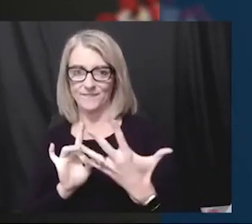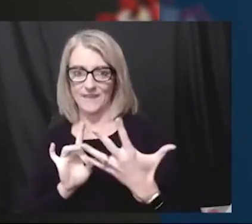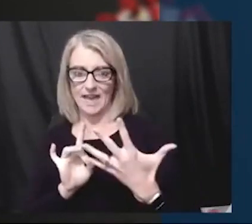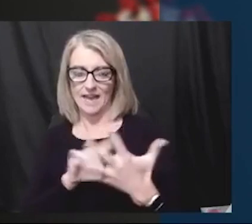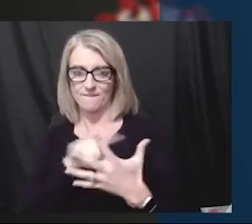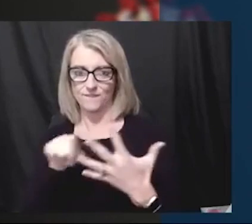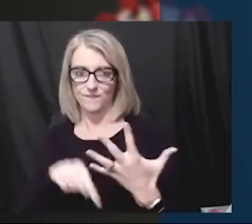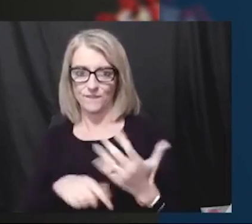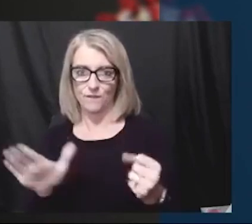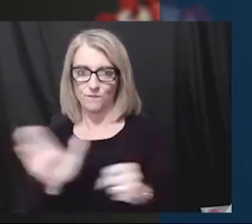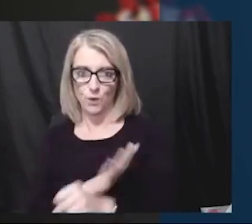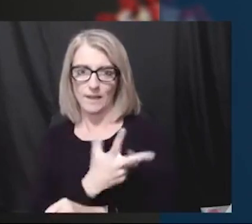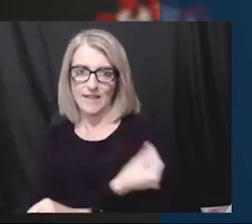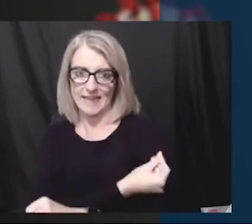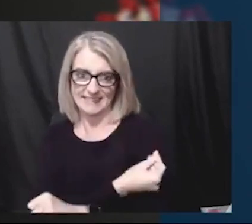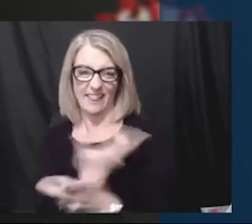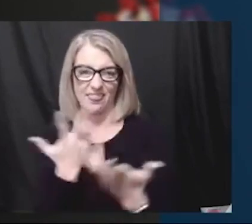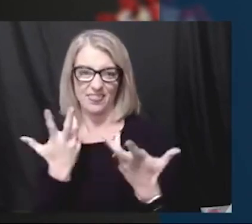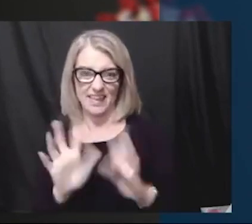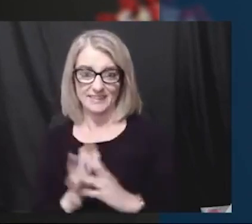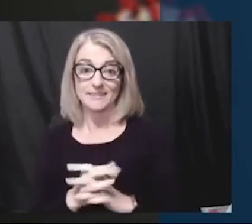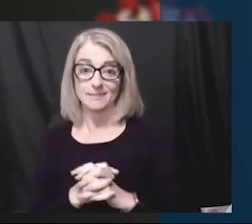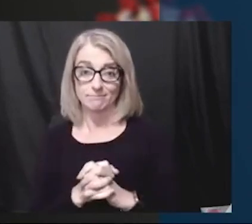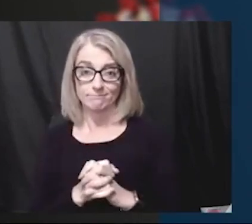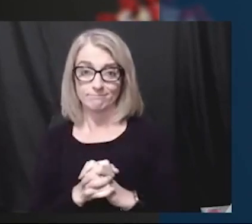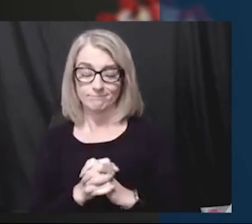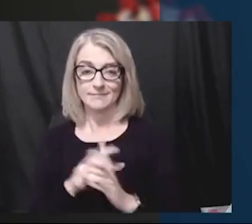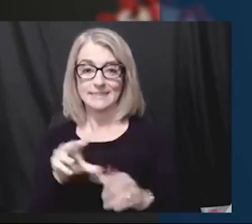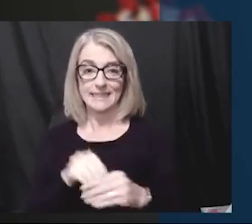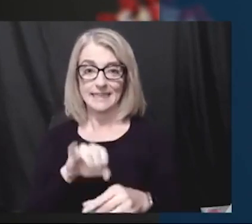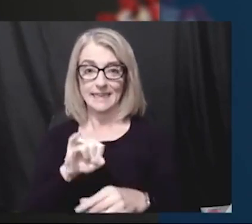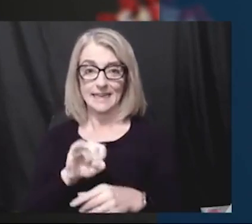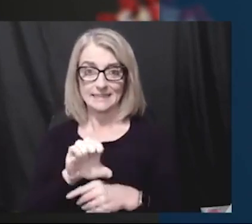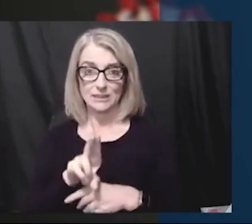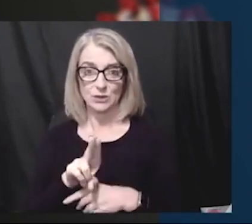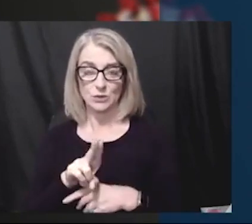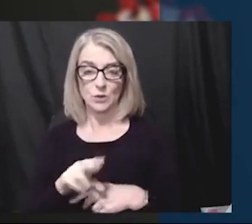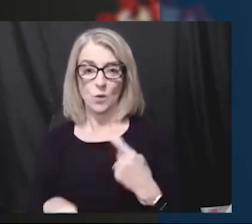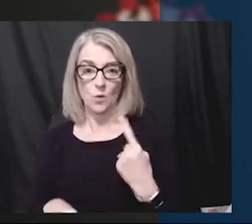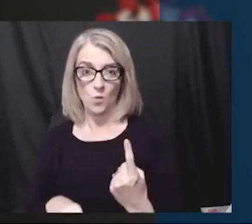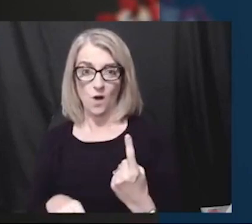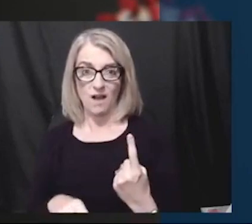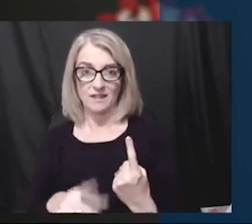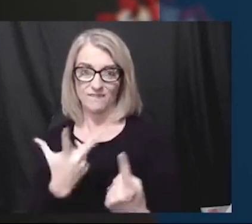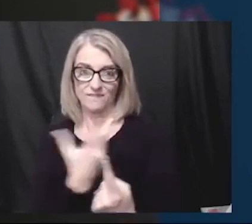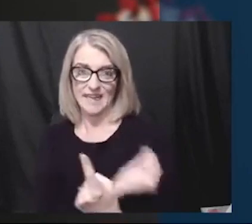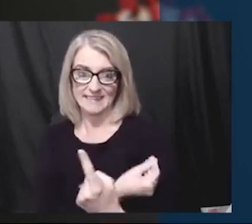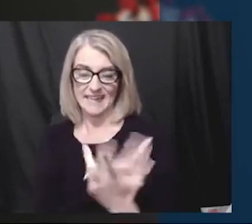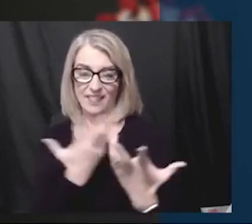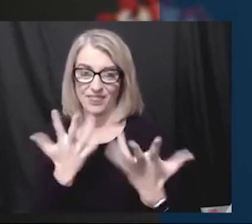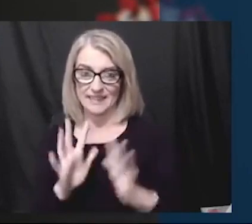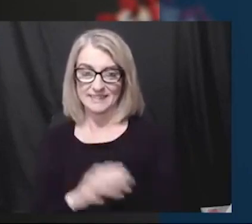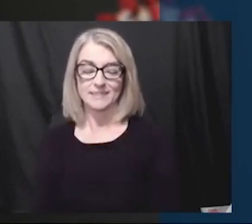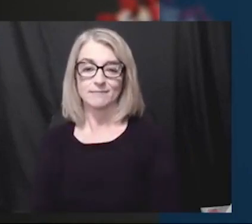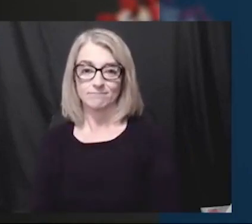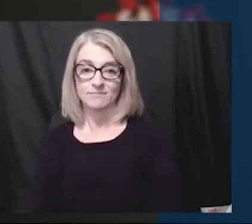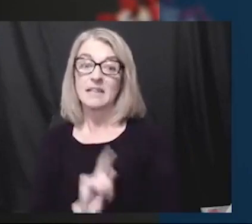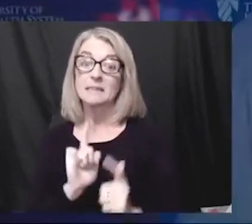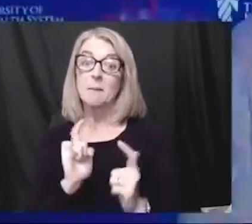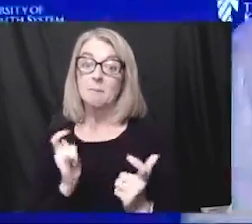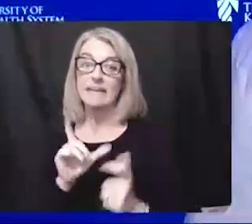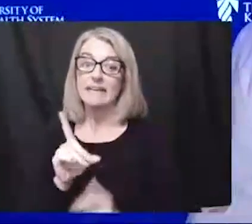in the country? Just think about that, right? You got the population he would think would be the riskiest from being vaccinated. Oh, wait, no. They're